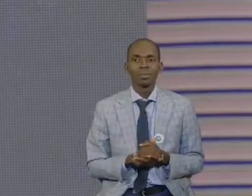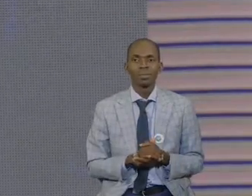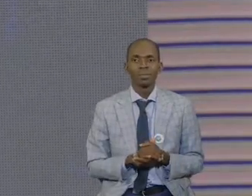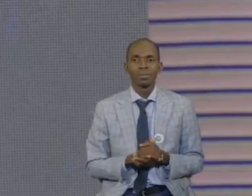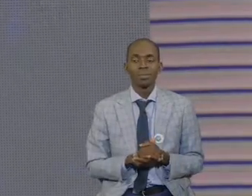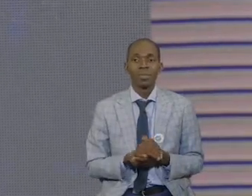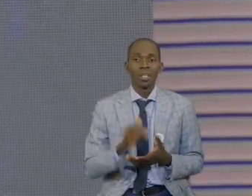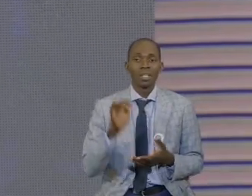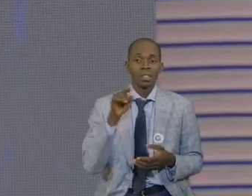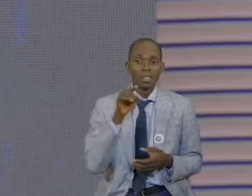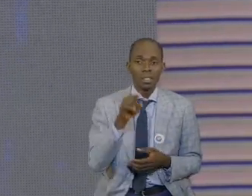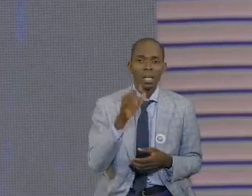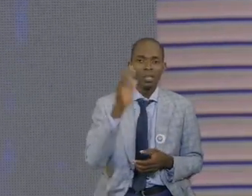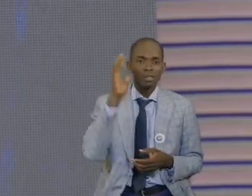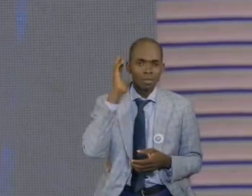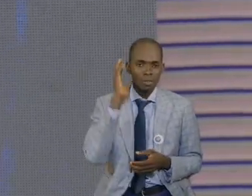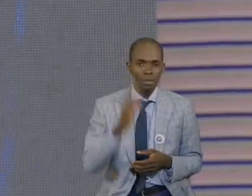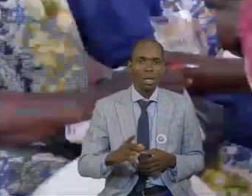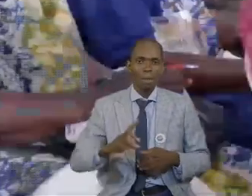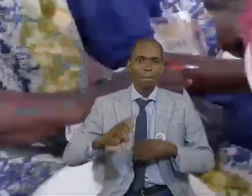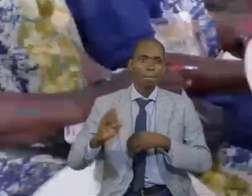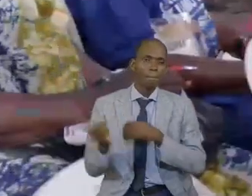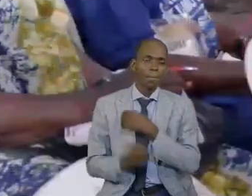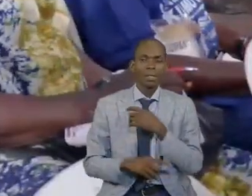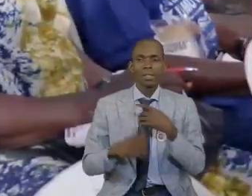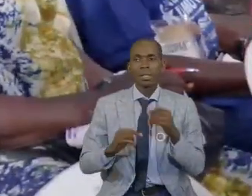Thou shalt thresh the mountains.